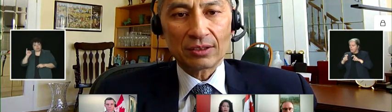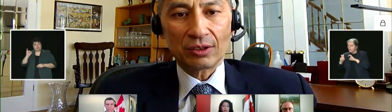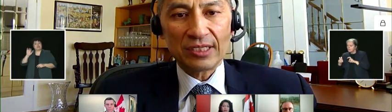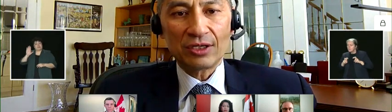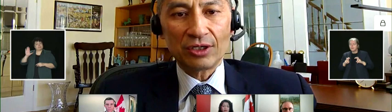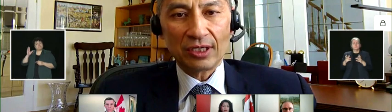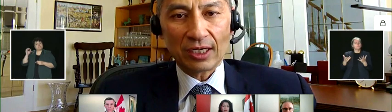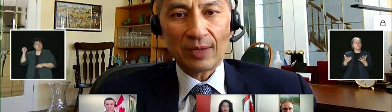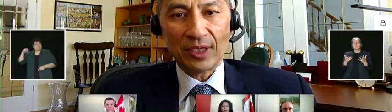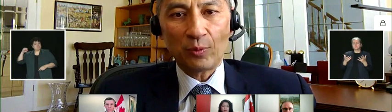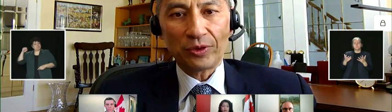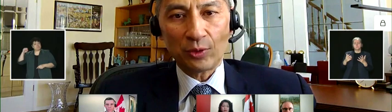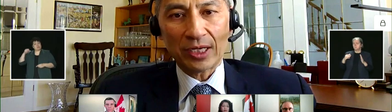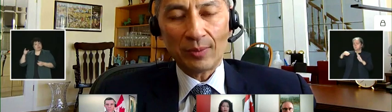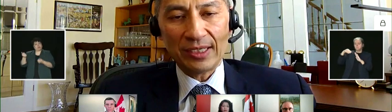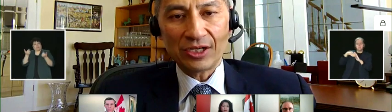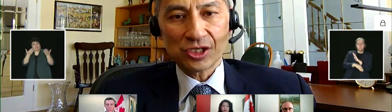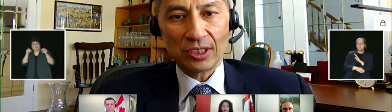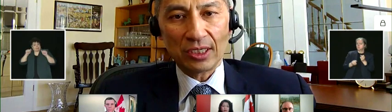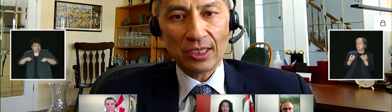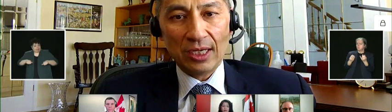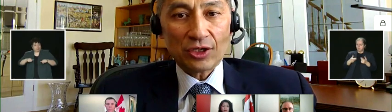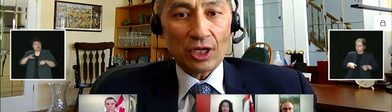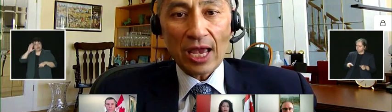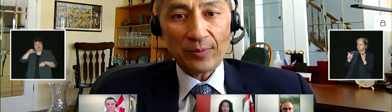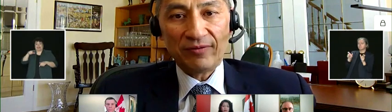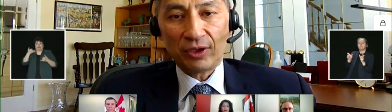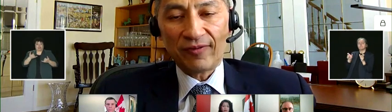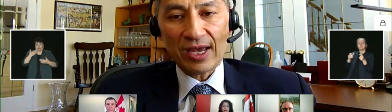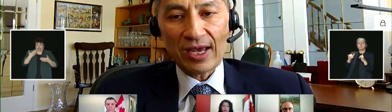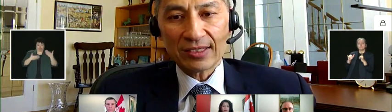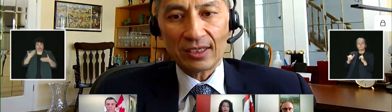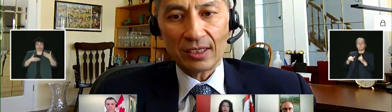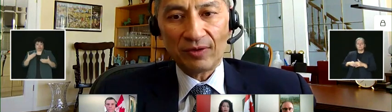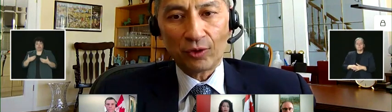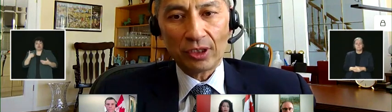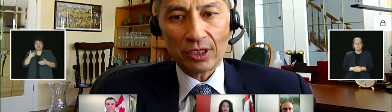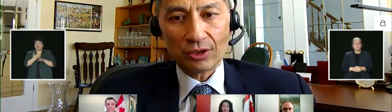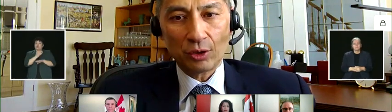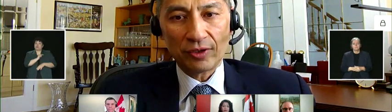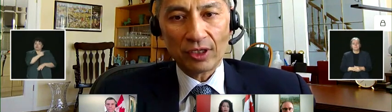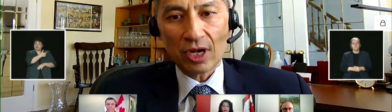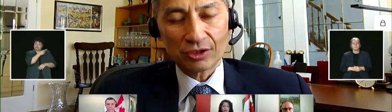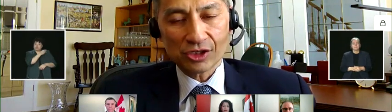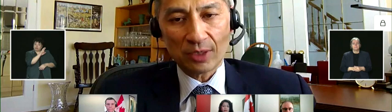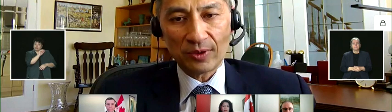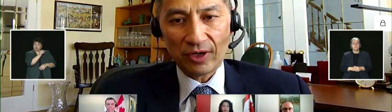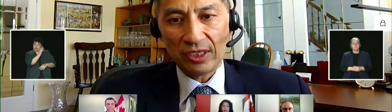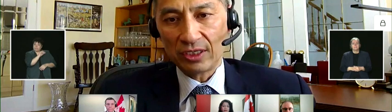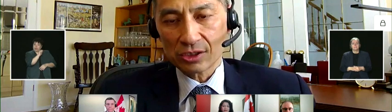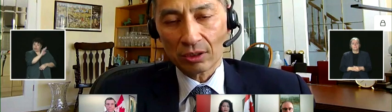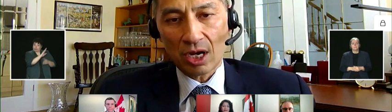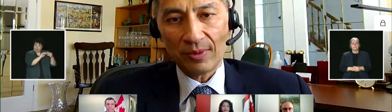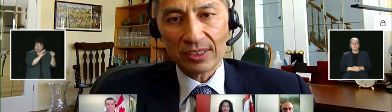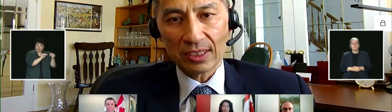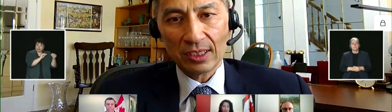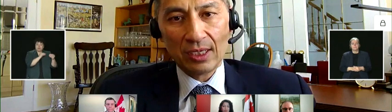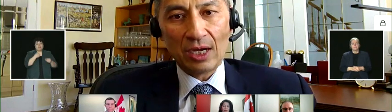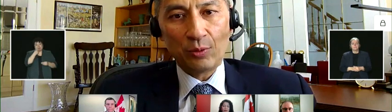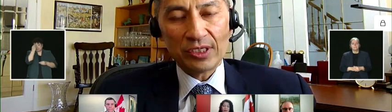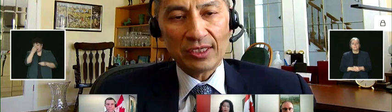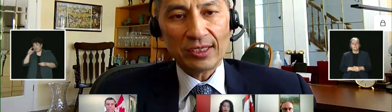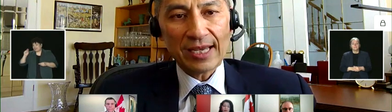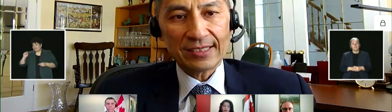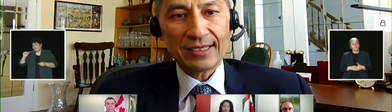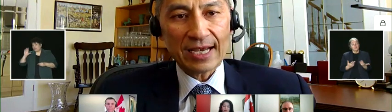NACI sort of considered in coming up with their recommendation. It's all happening very fast. And before I turn over to Dr. Sharma for any additional comments,